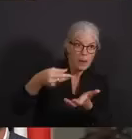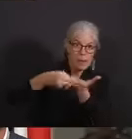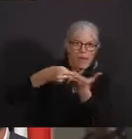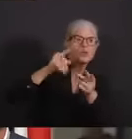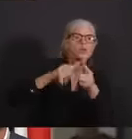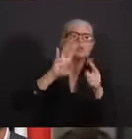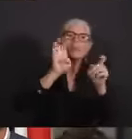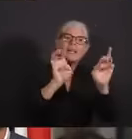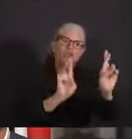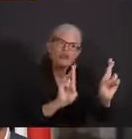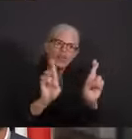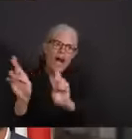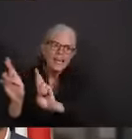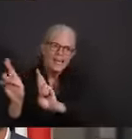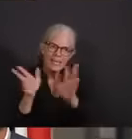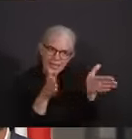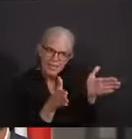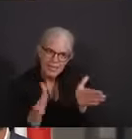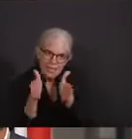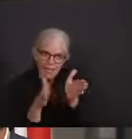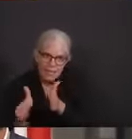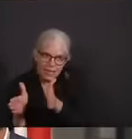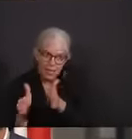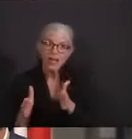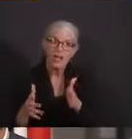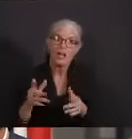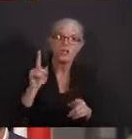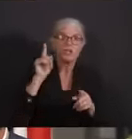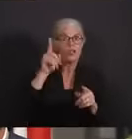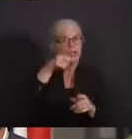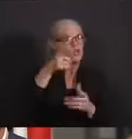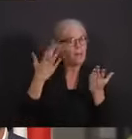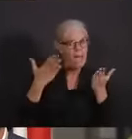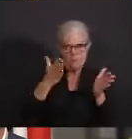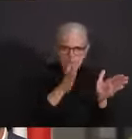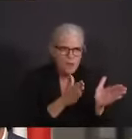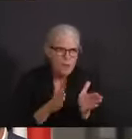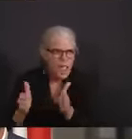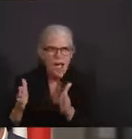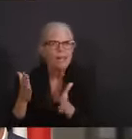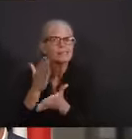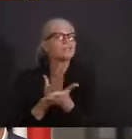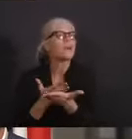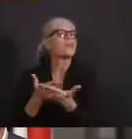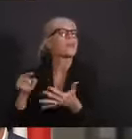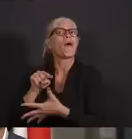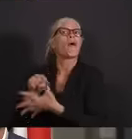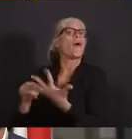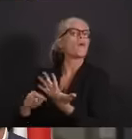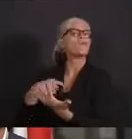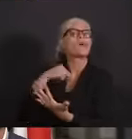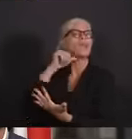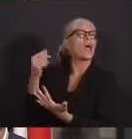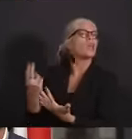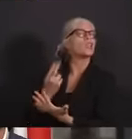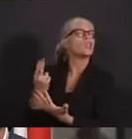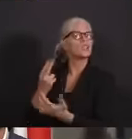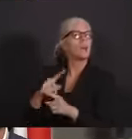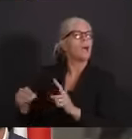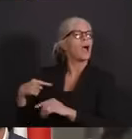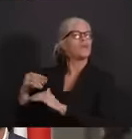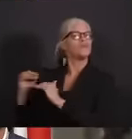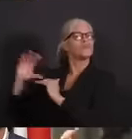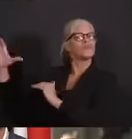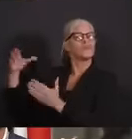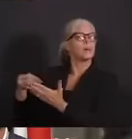fully prepared, you will end up not using some of the things that you've amassed. I mean, who knows?